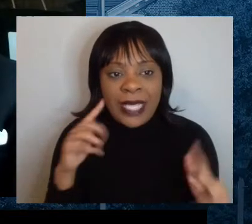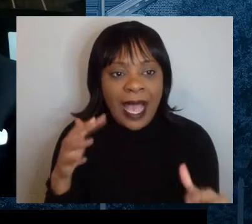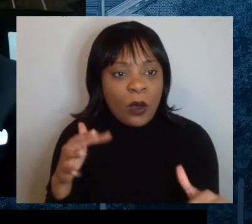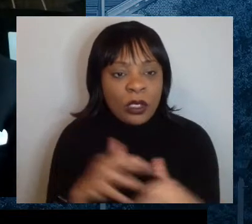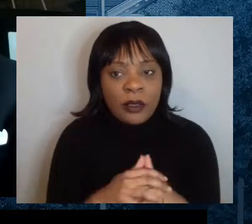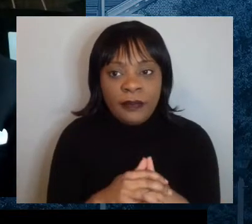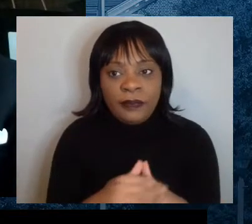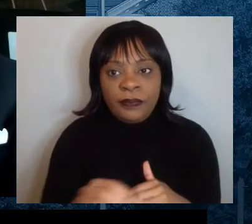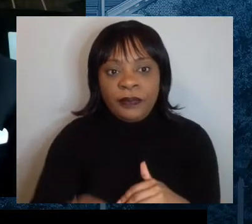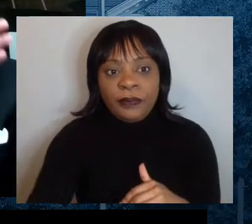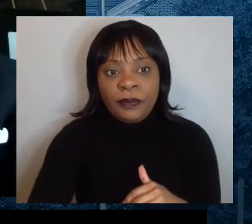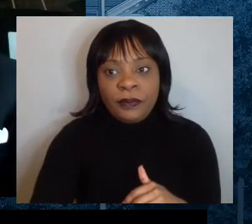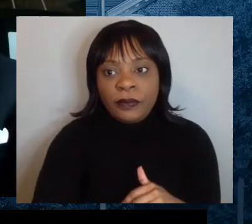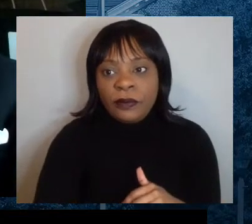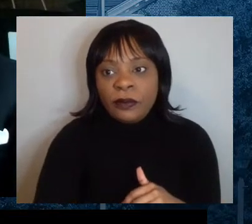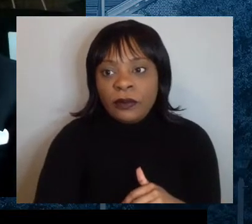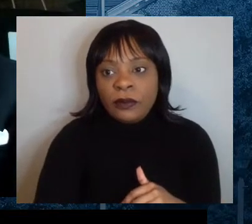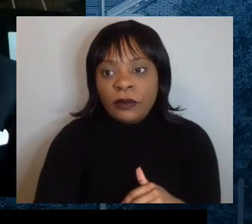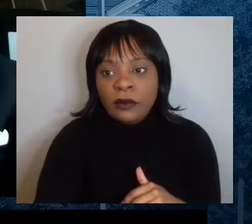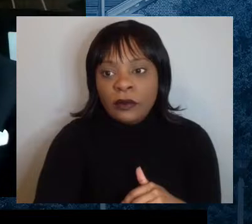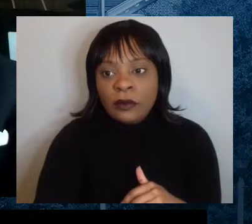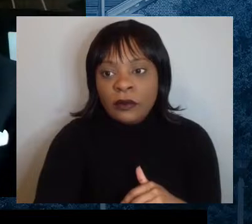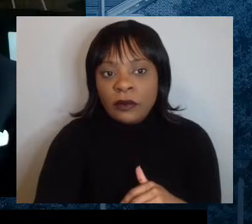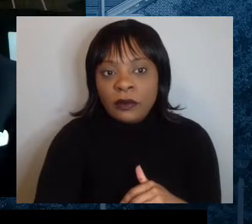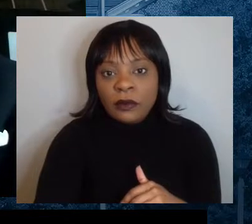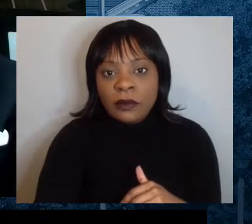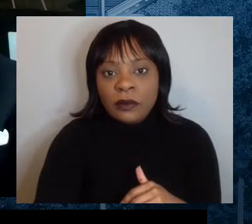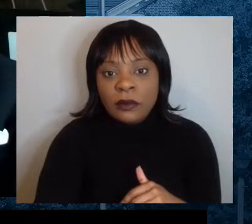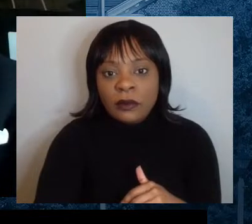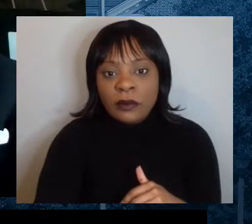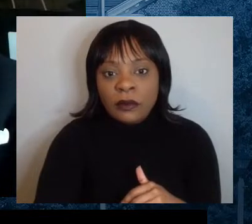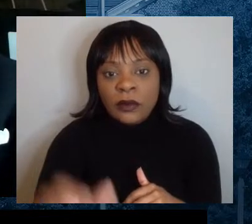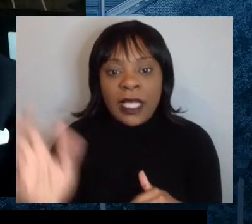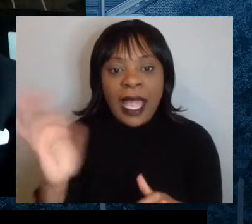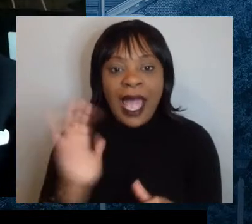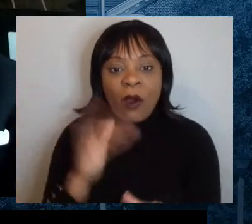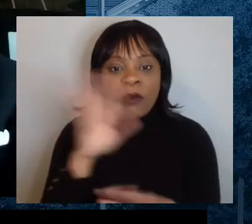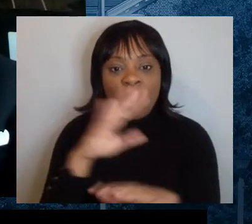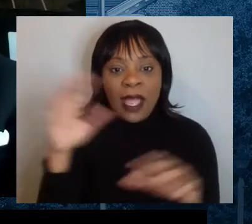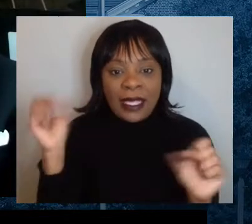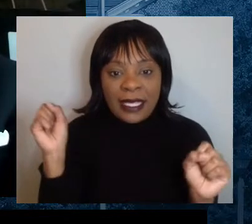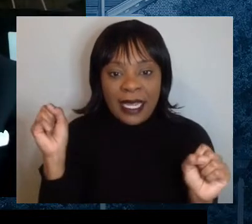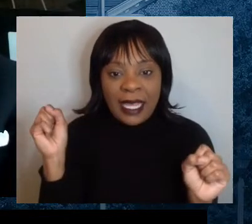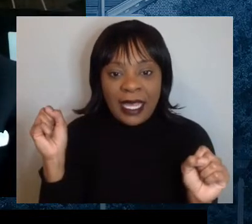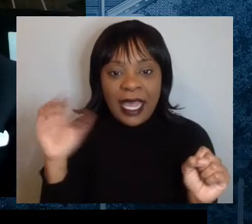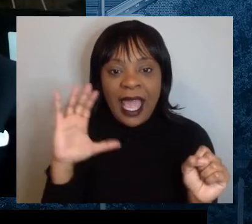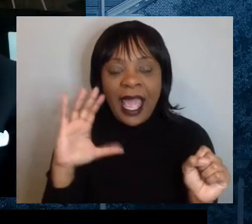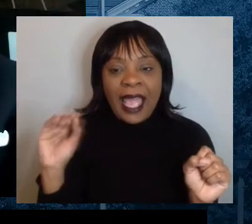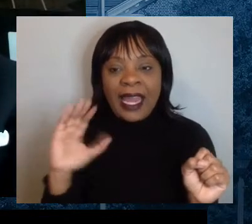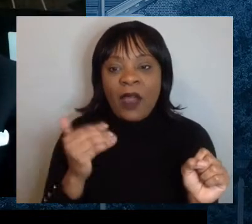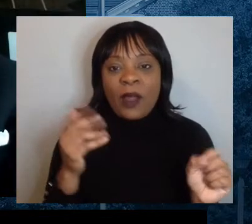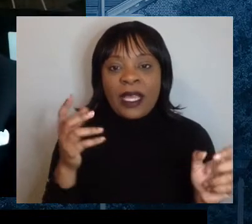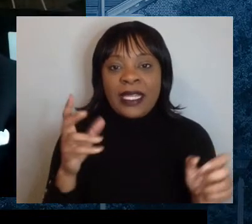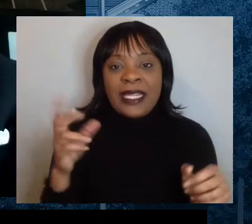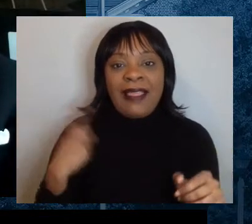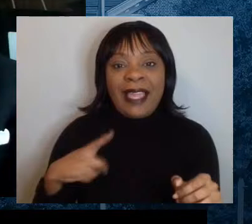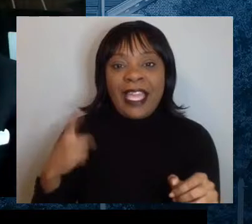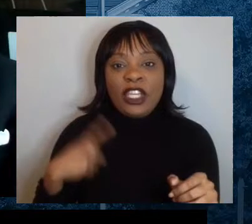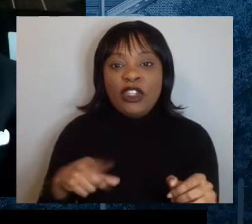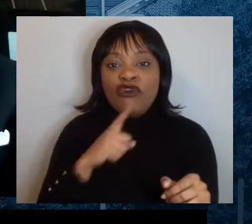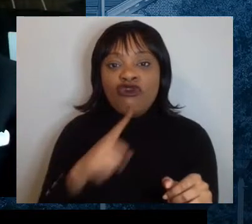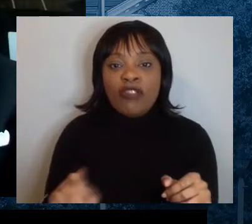to use federal money, courtesy of our president and our congressional delegation, to really supercharge